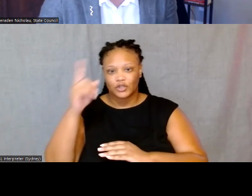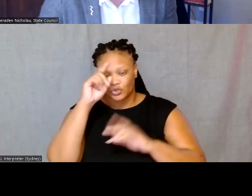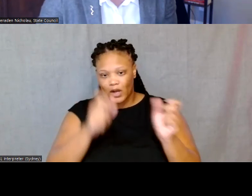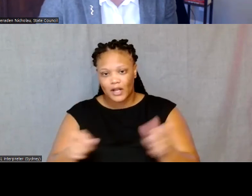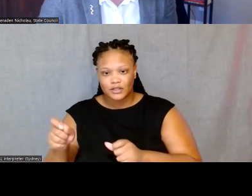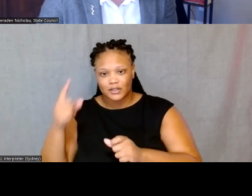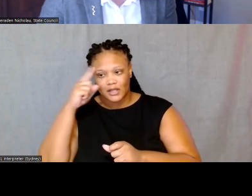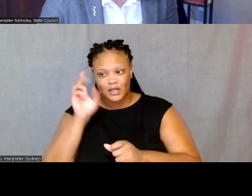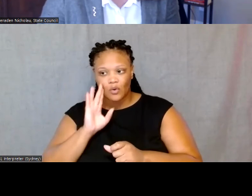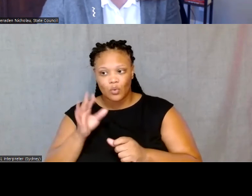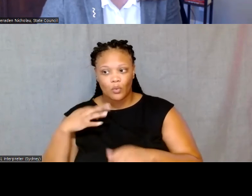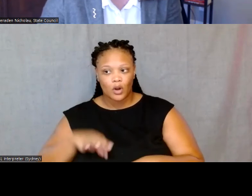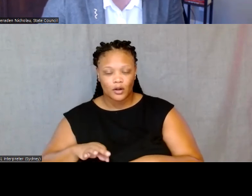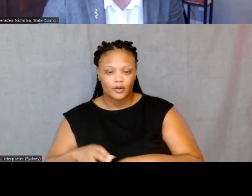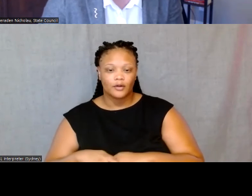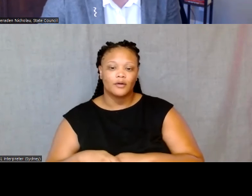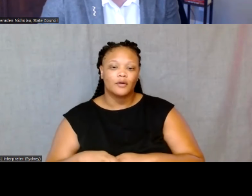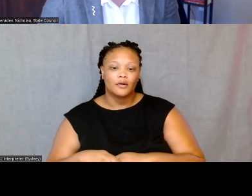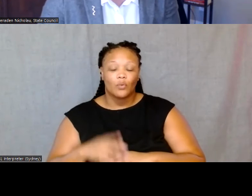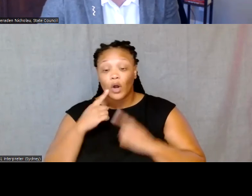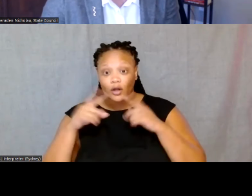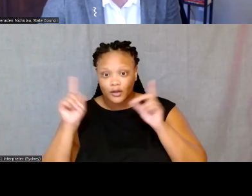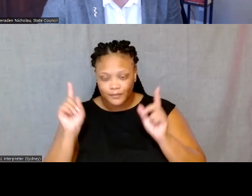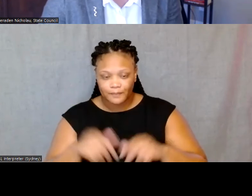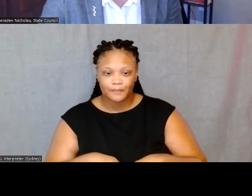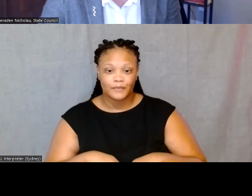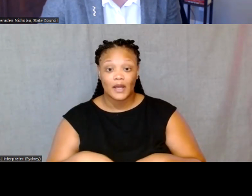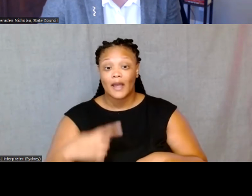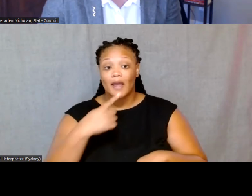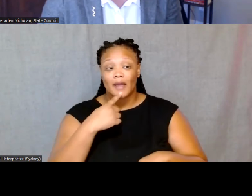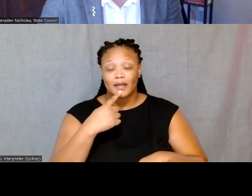that the number of needed supported housing units in California